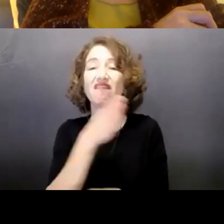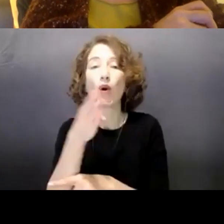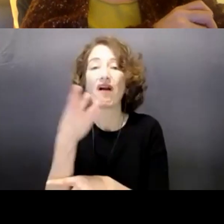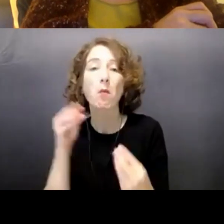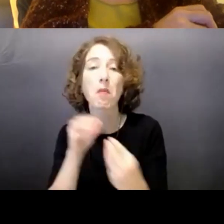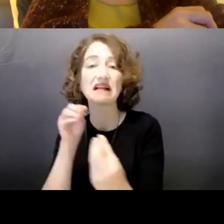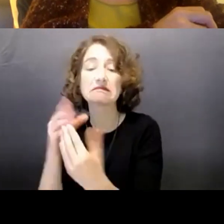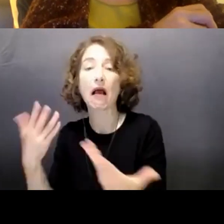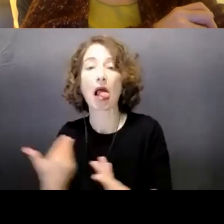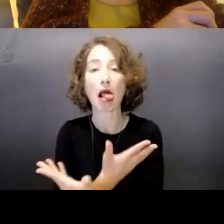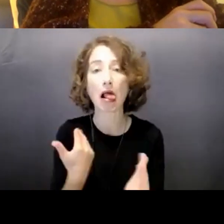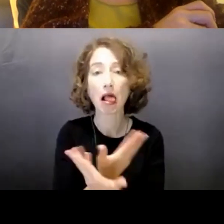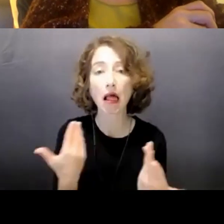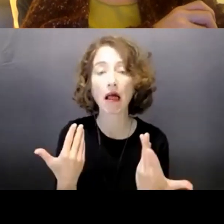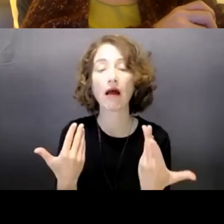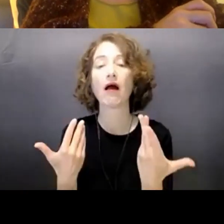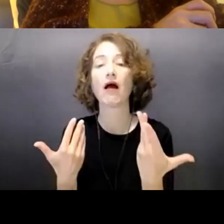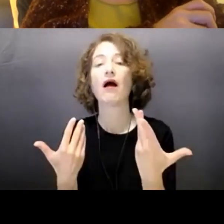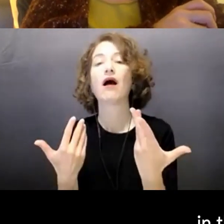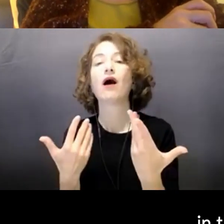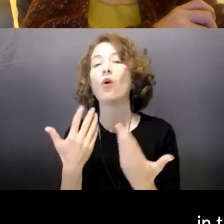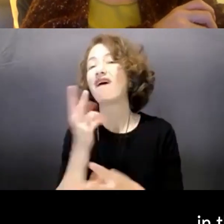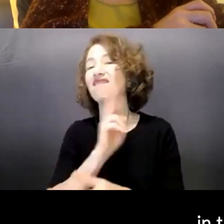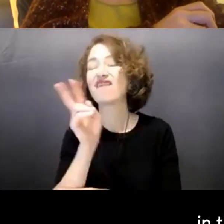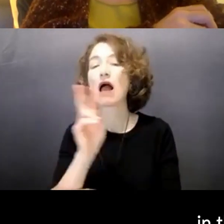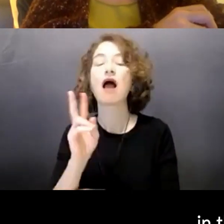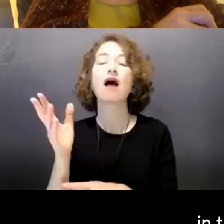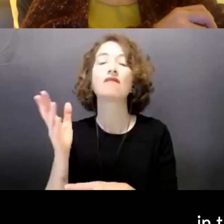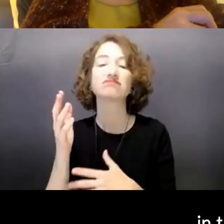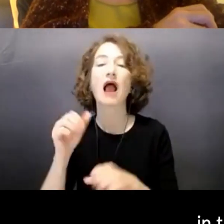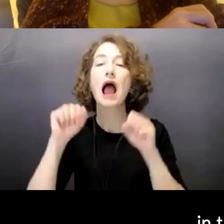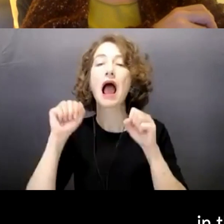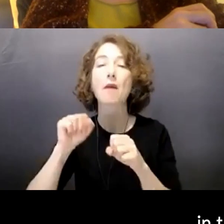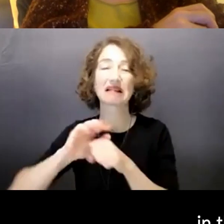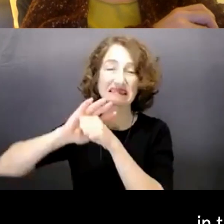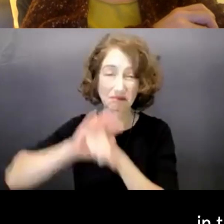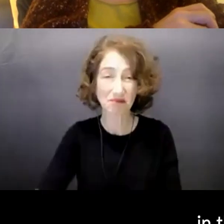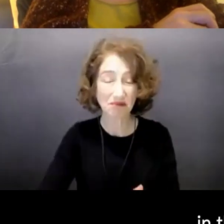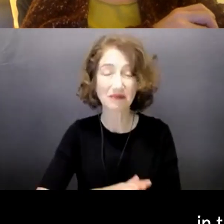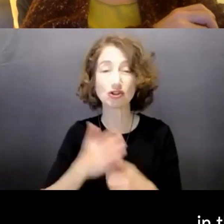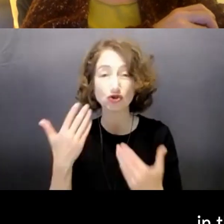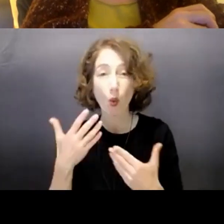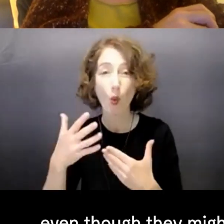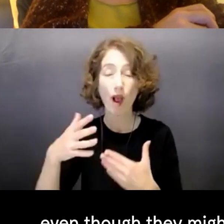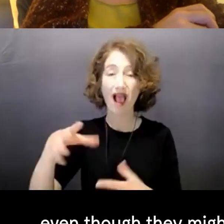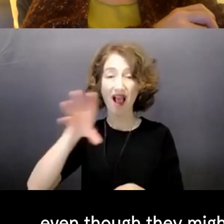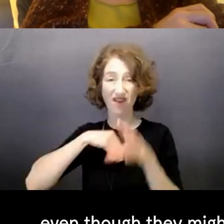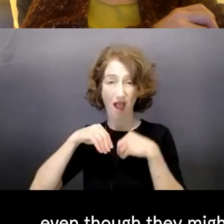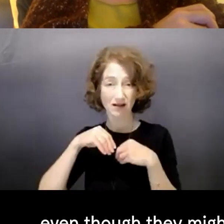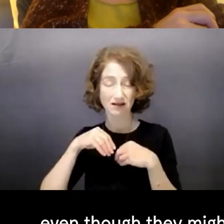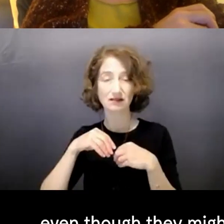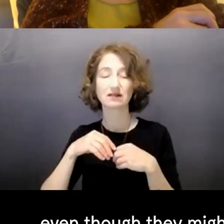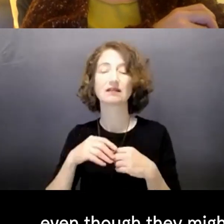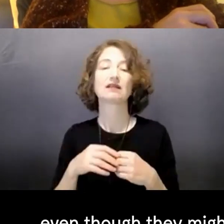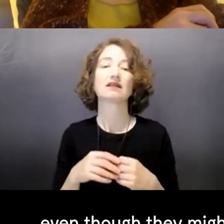who might experience ableism in this extent that we do as disabled people, even